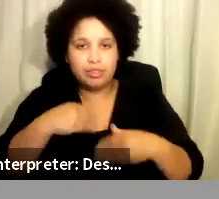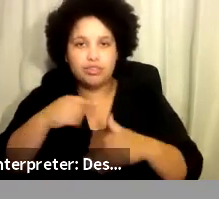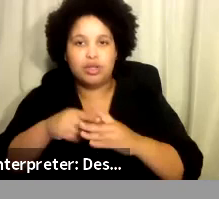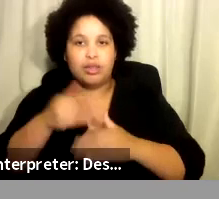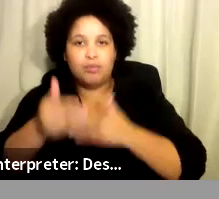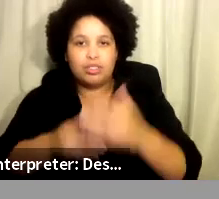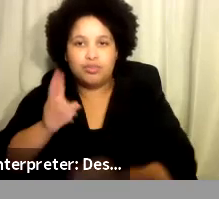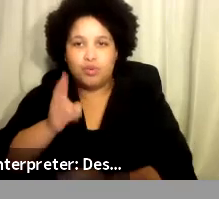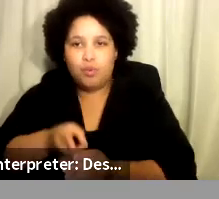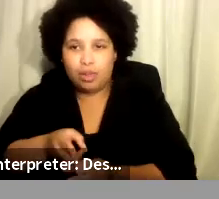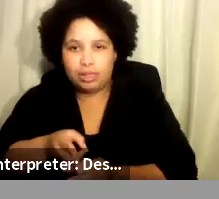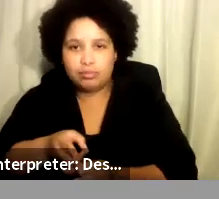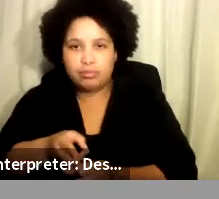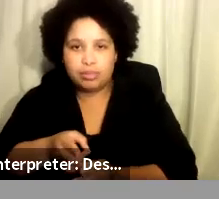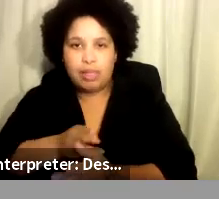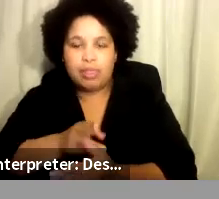getting you enrolled.